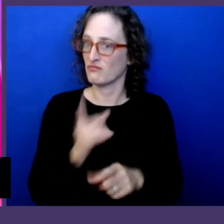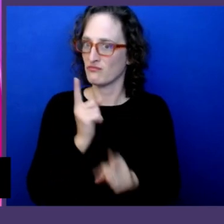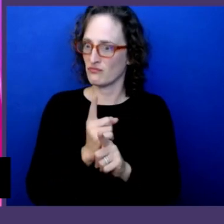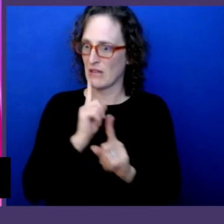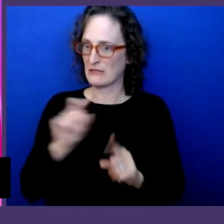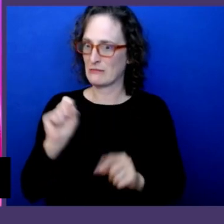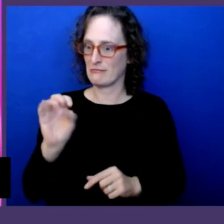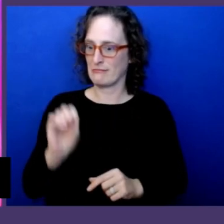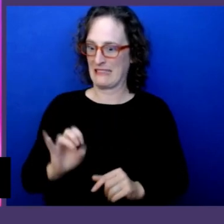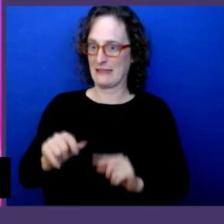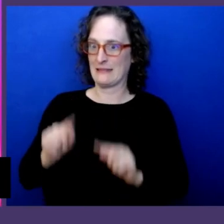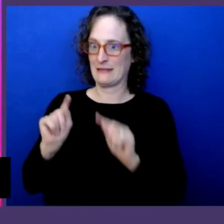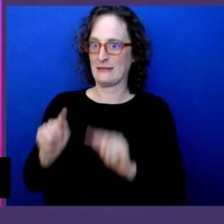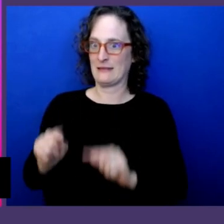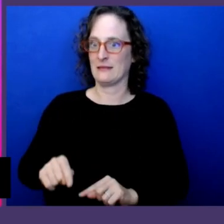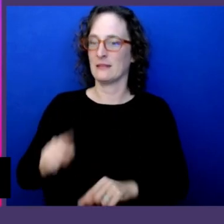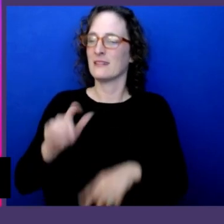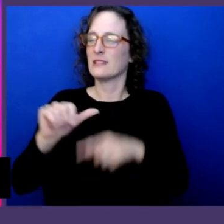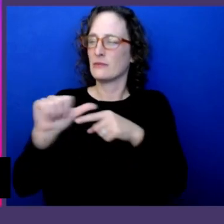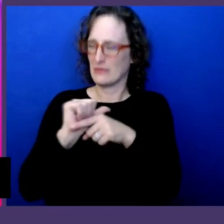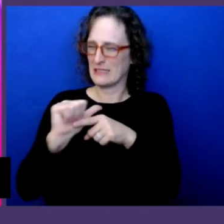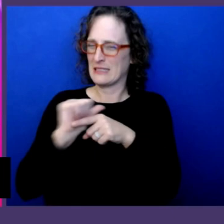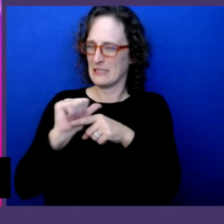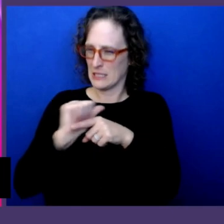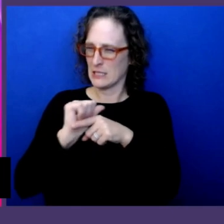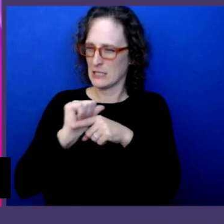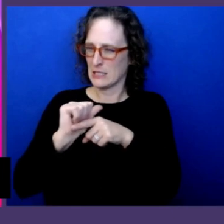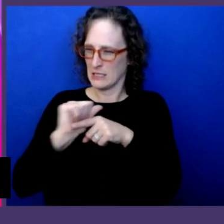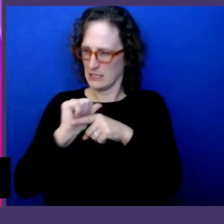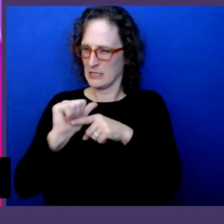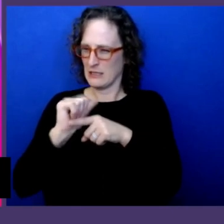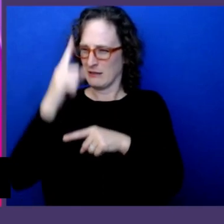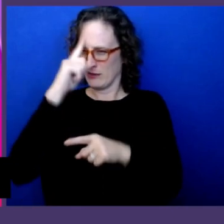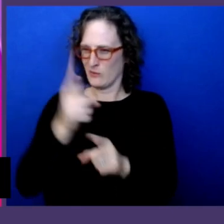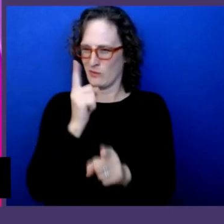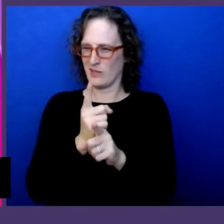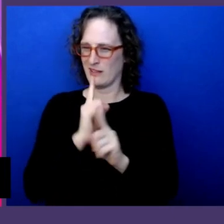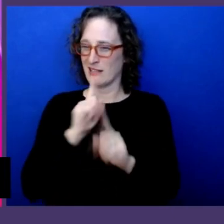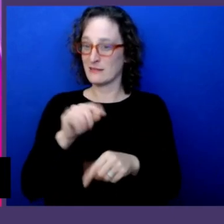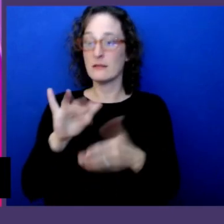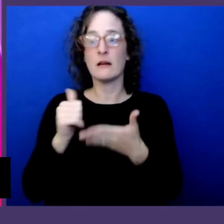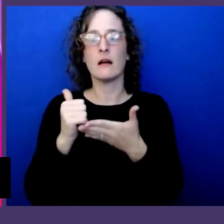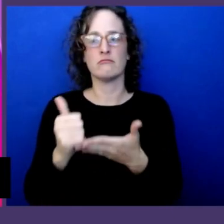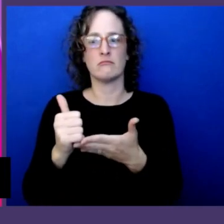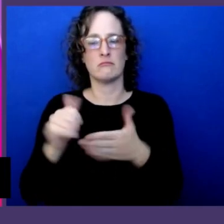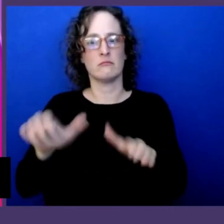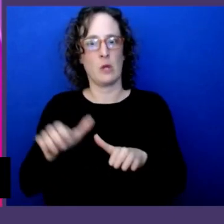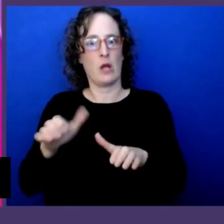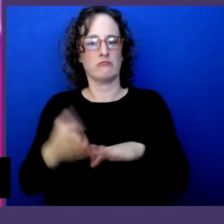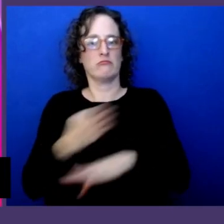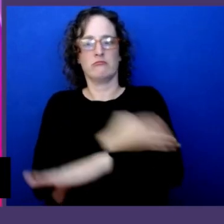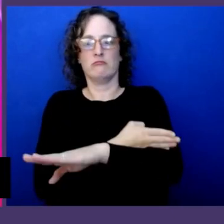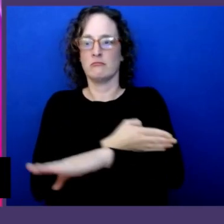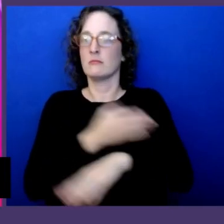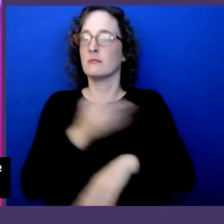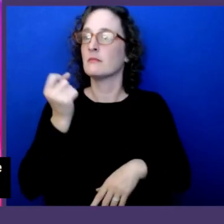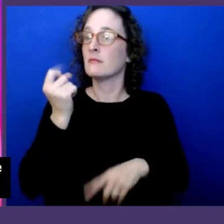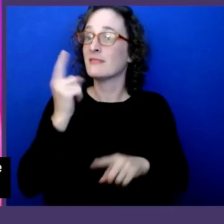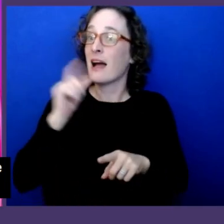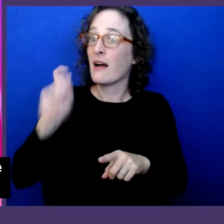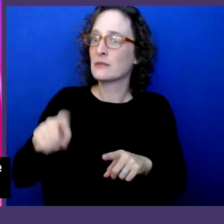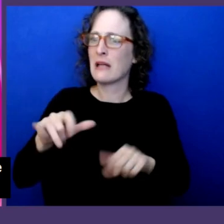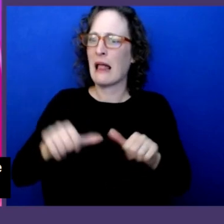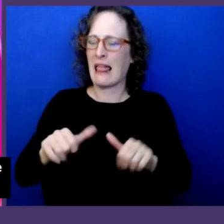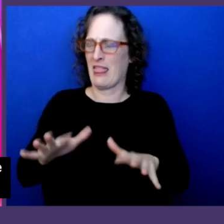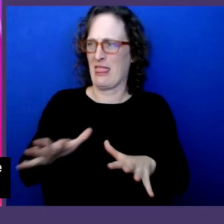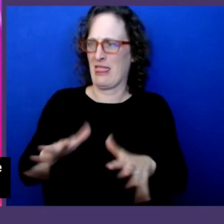a right answer, and this actually makes the transformer work better because the transformer doesn't have to now hedge its probability mass on low-quality